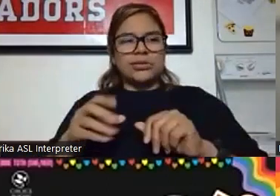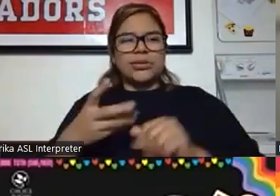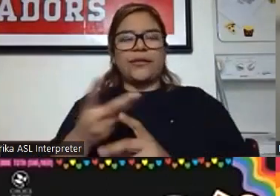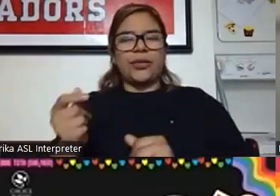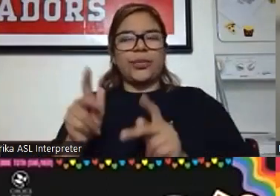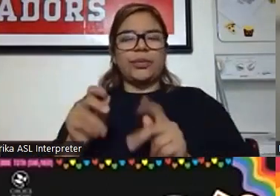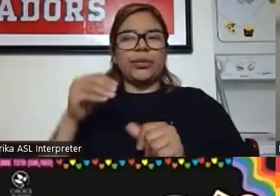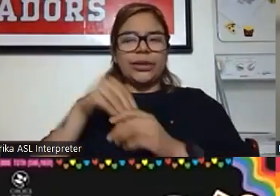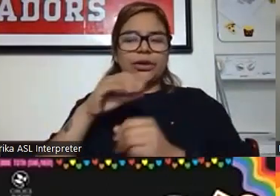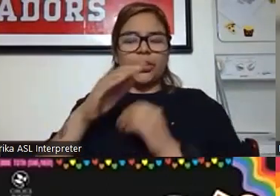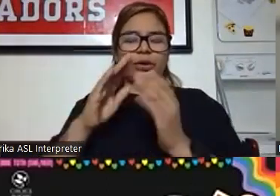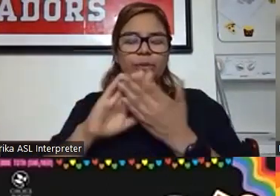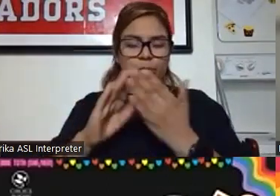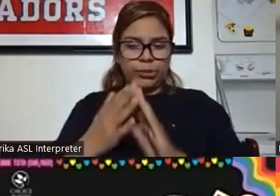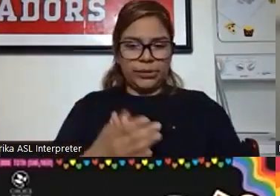lately.